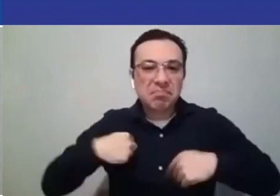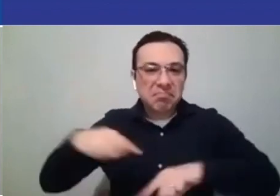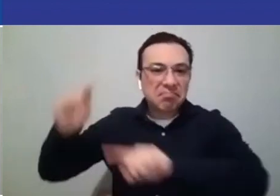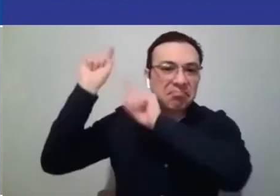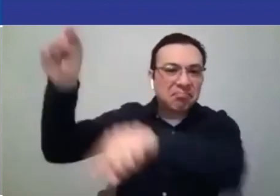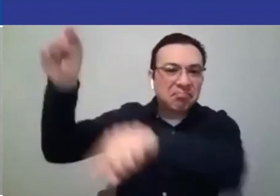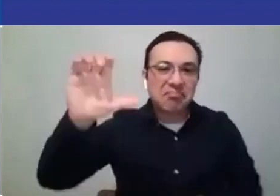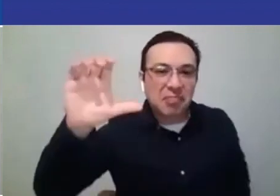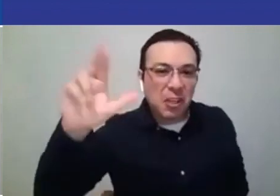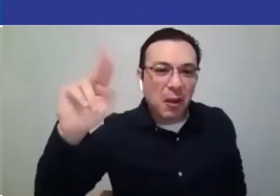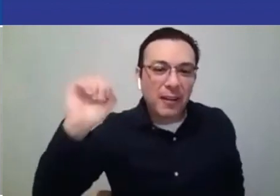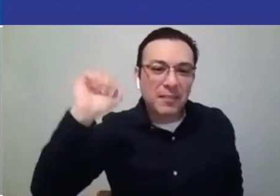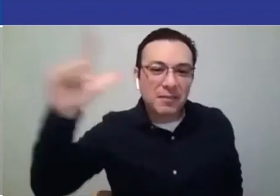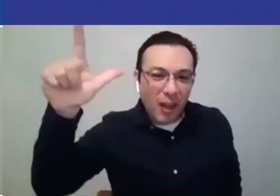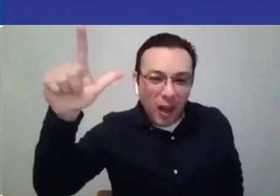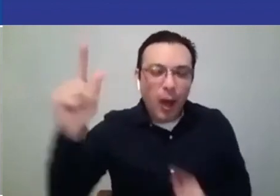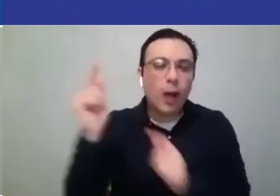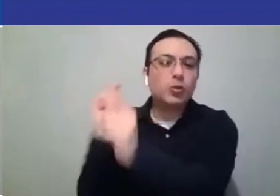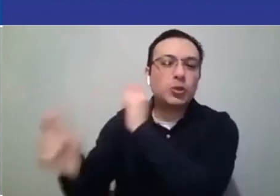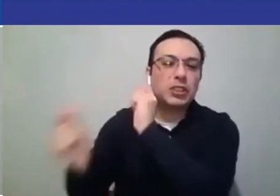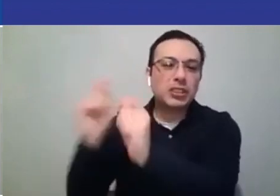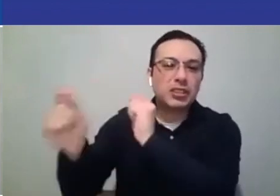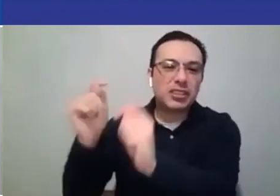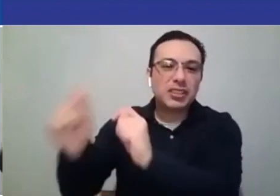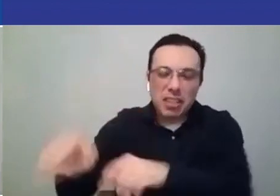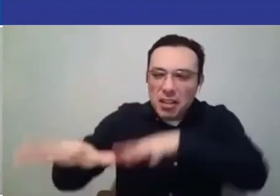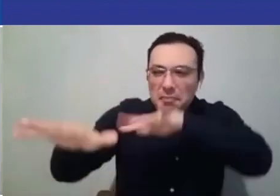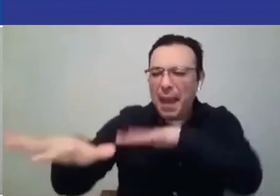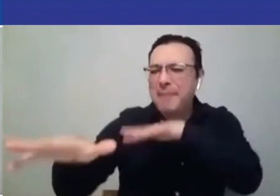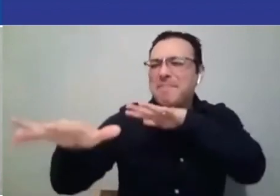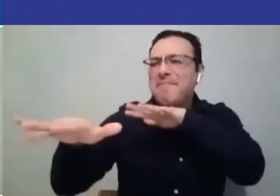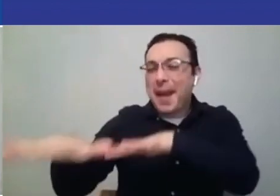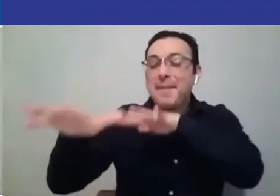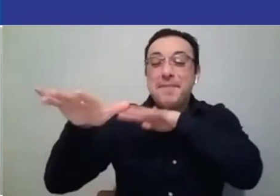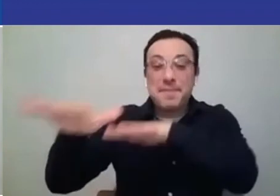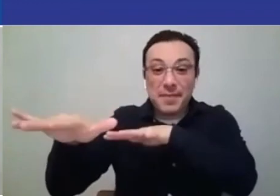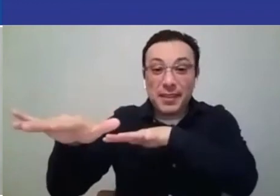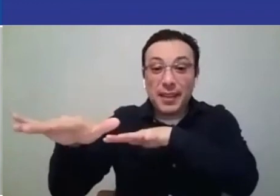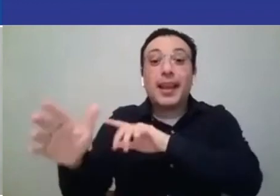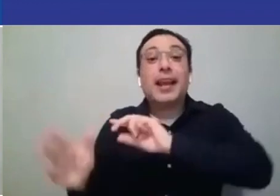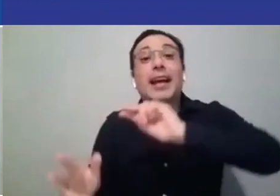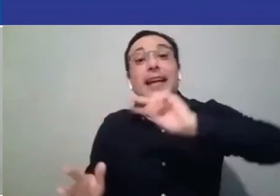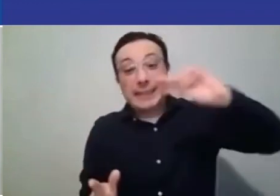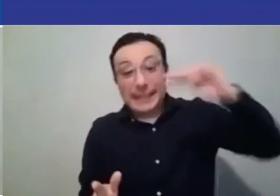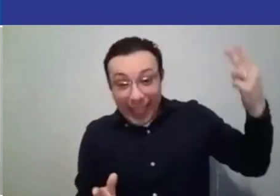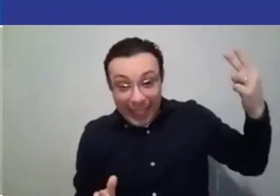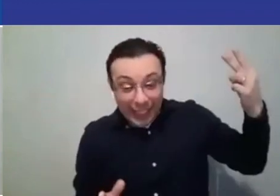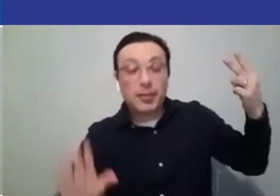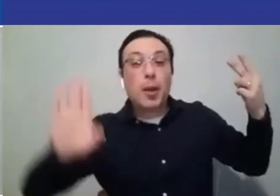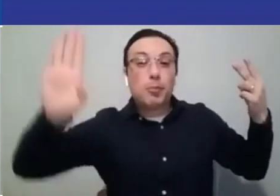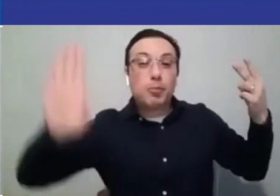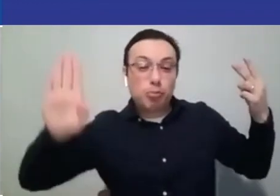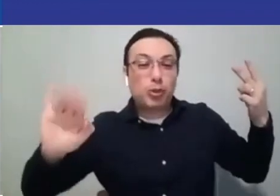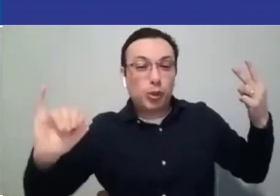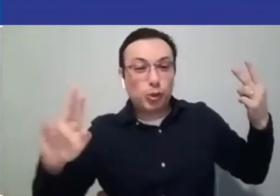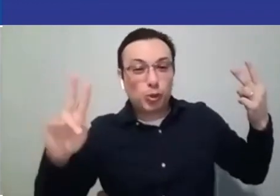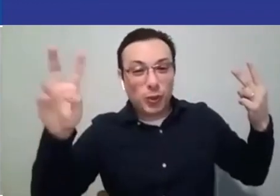Michael, you've got the last word on this. What are you looking forward to on the other side? Going to Carnival in Trinidad and